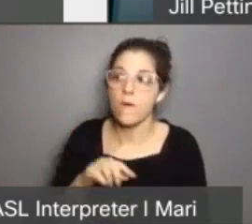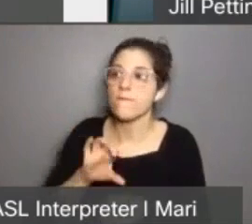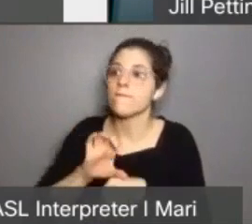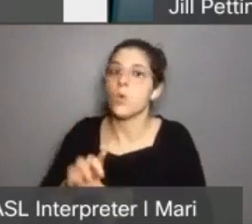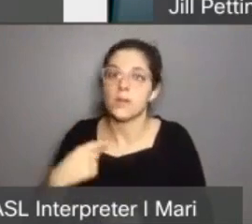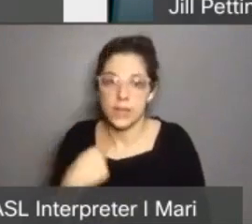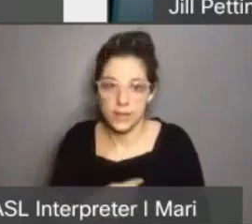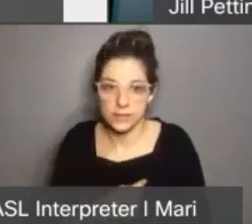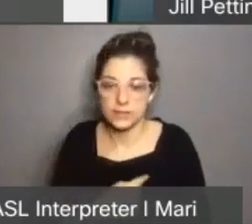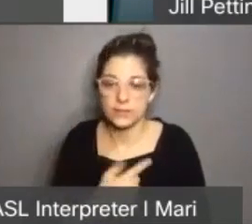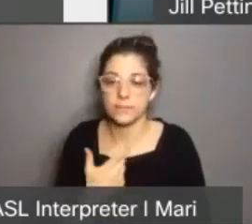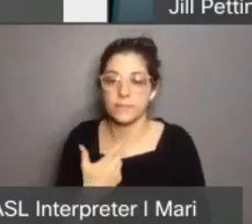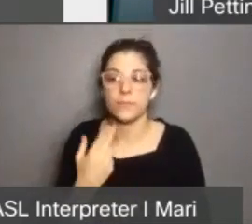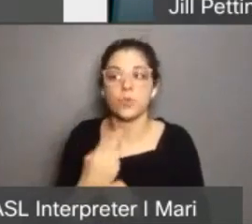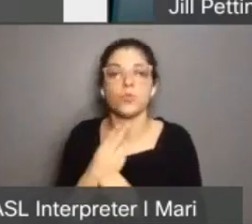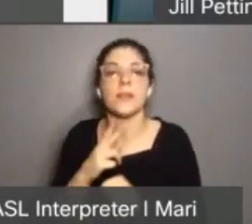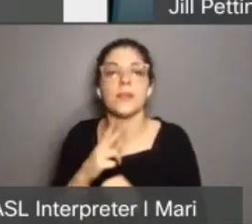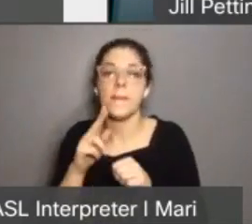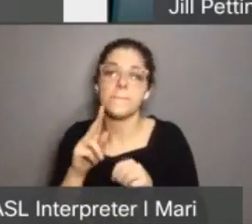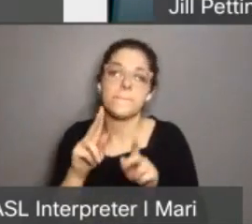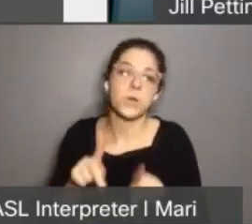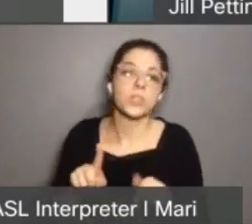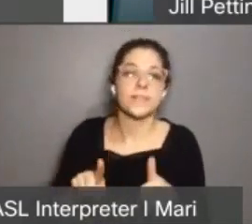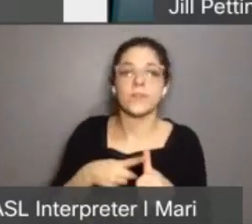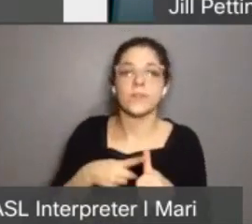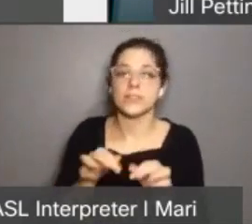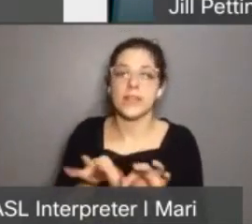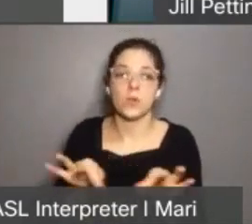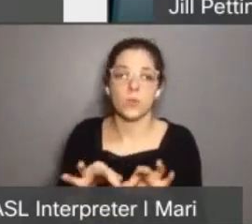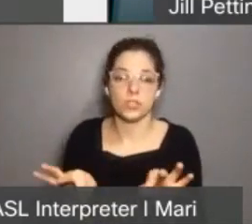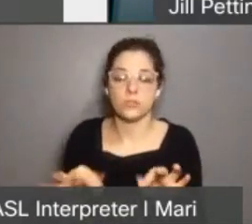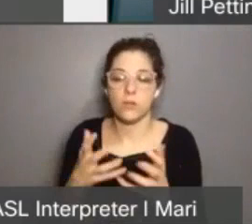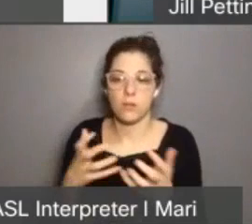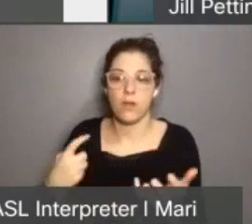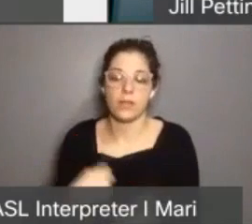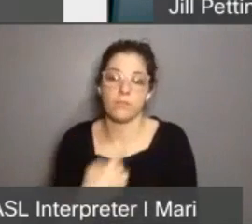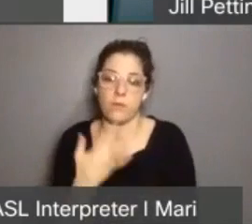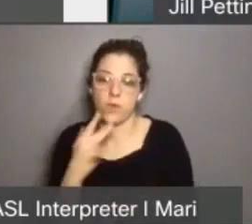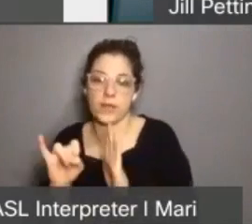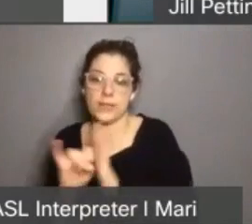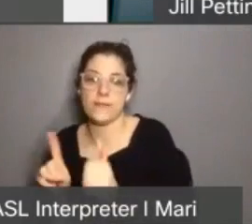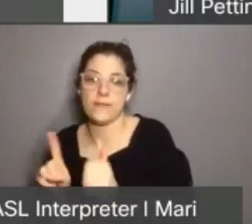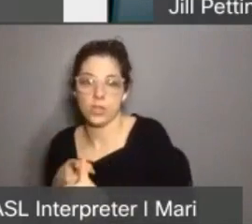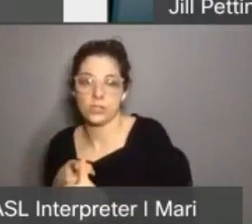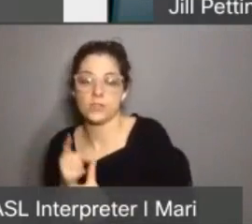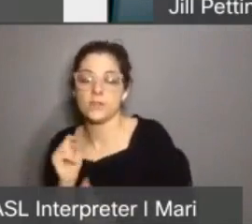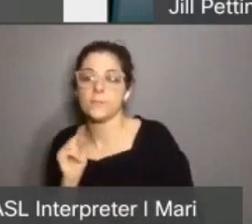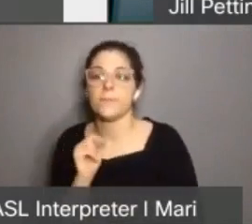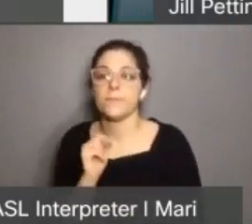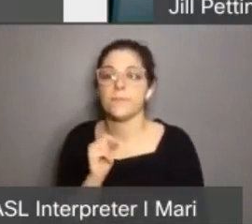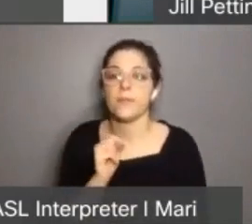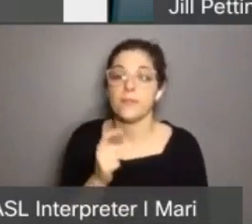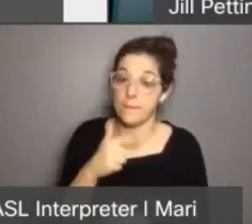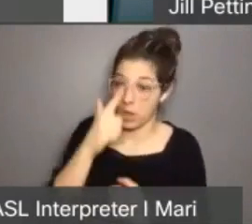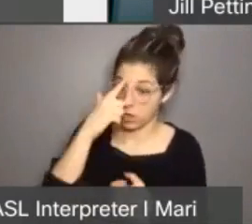into, using person first language. A lot of us prefer identity first, because I'm